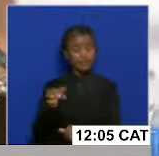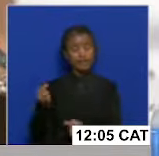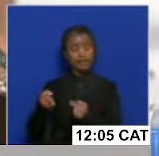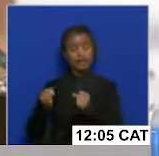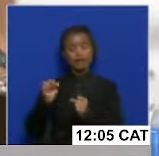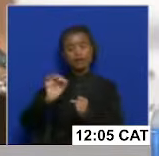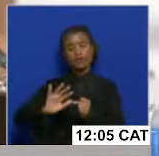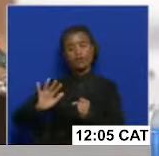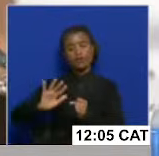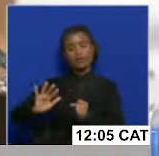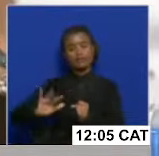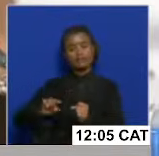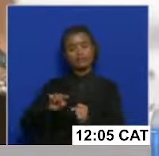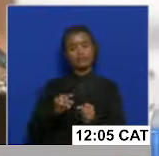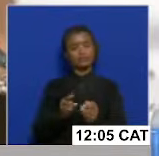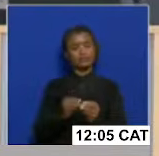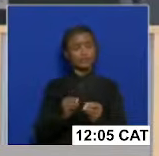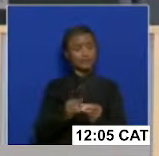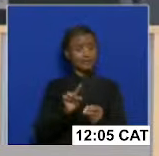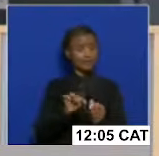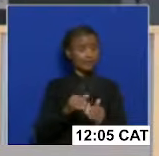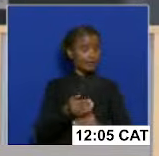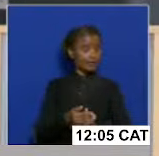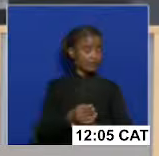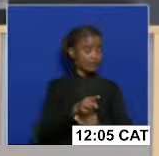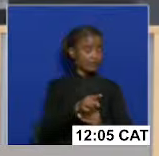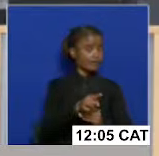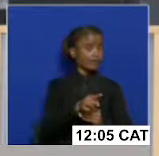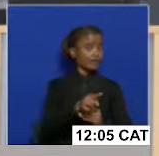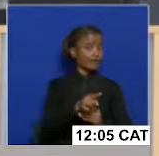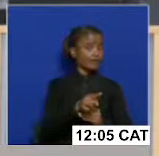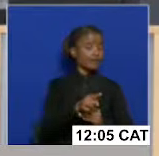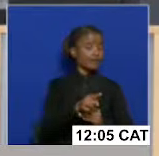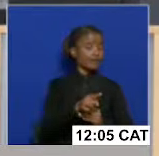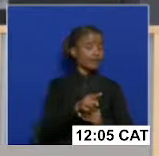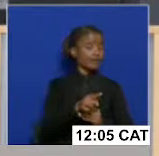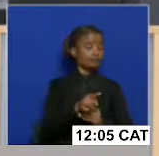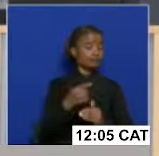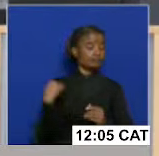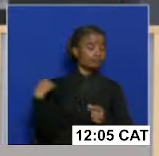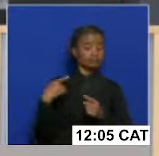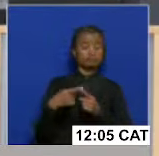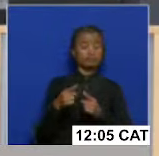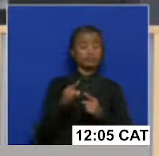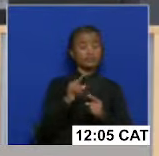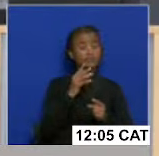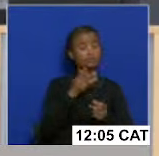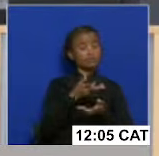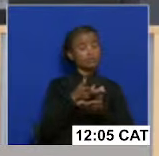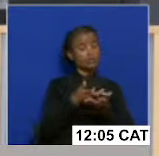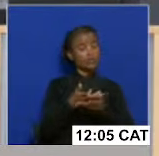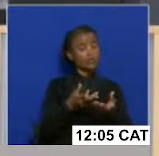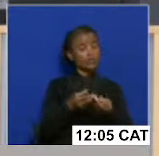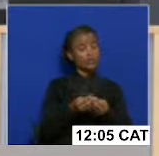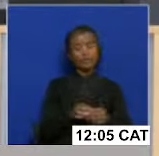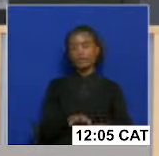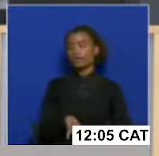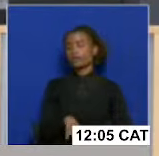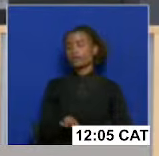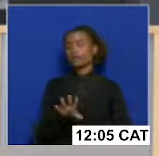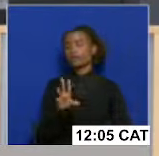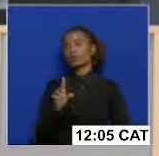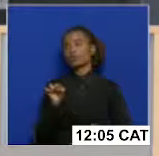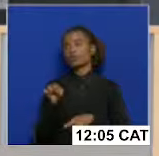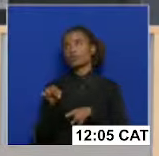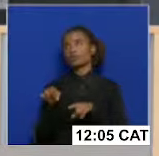We only spoke early this year. No, okay, no, the same year after